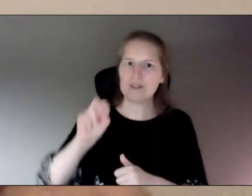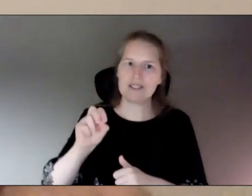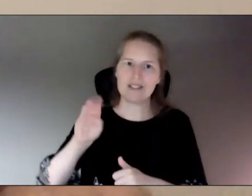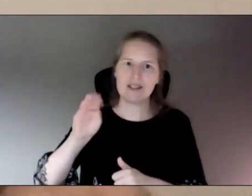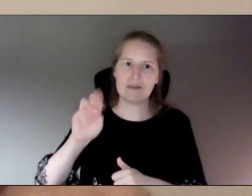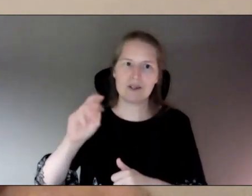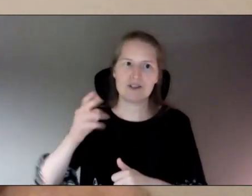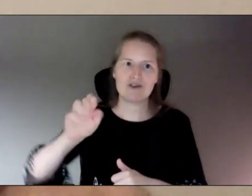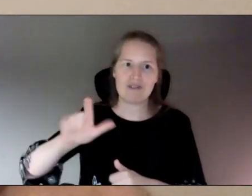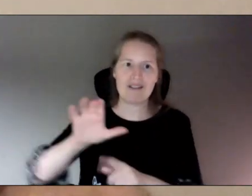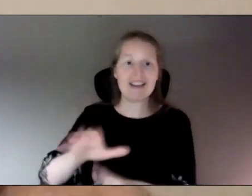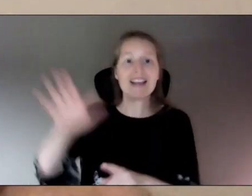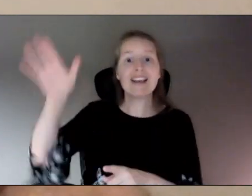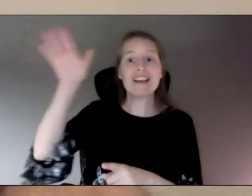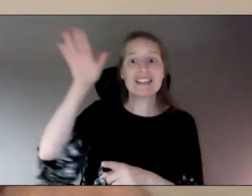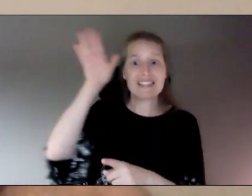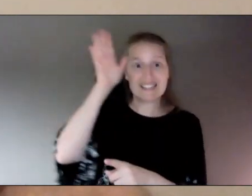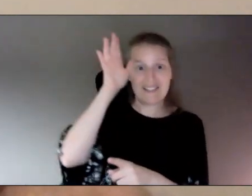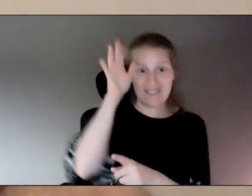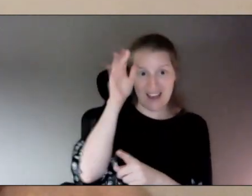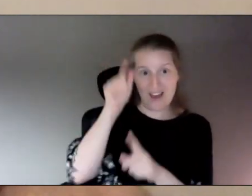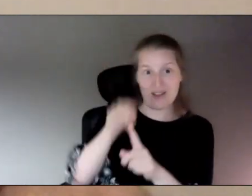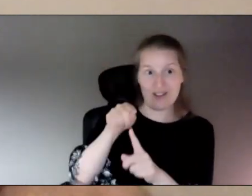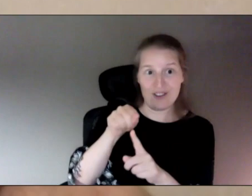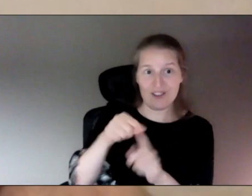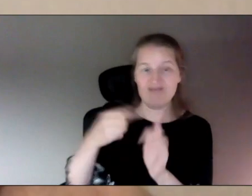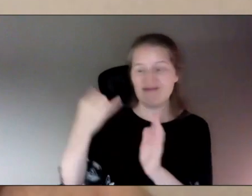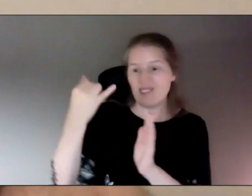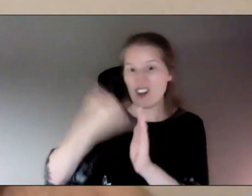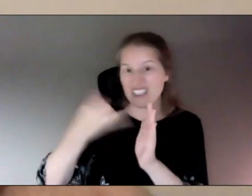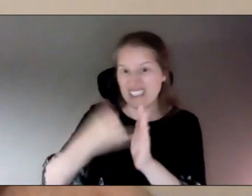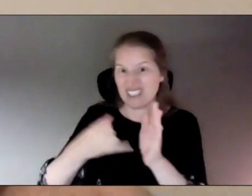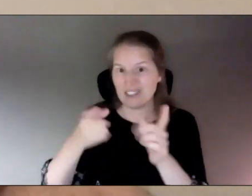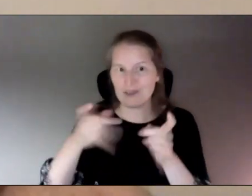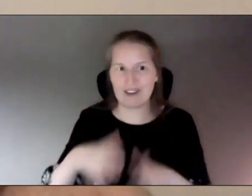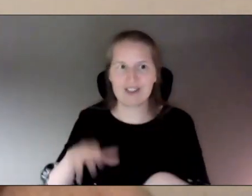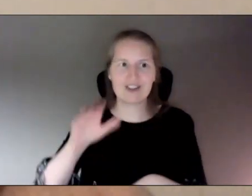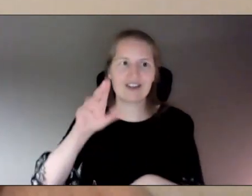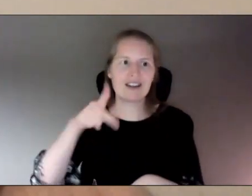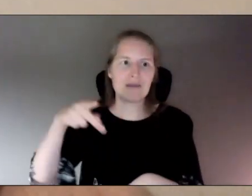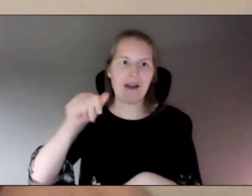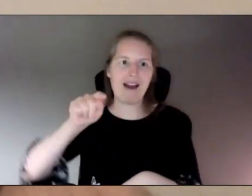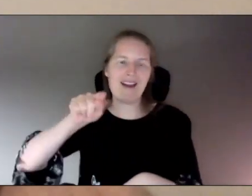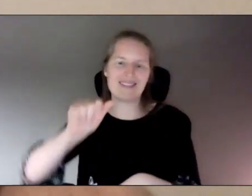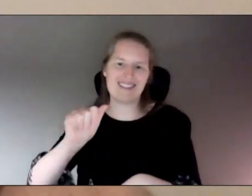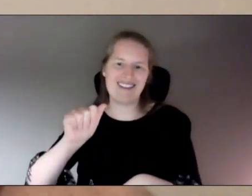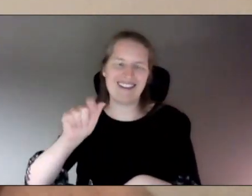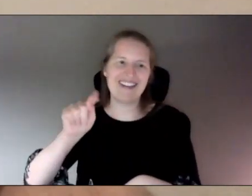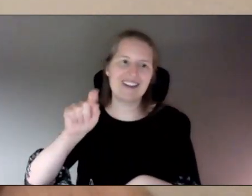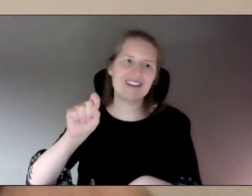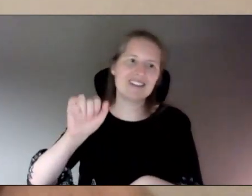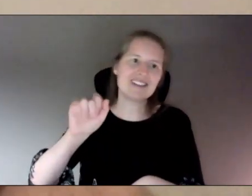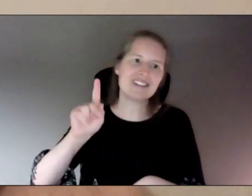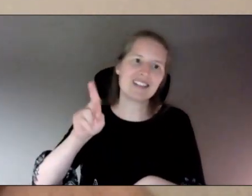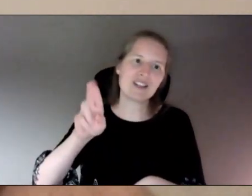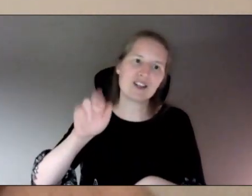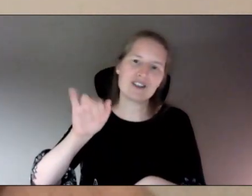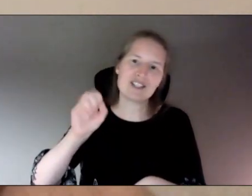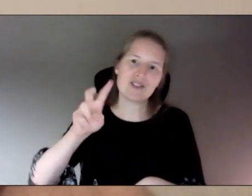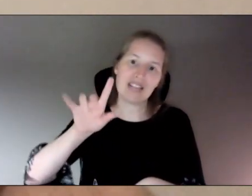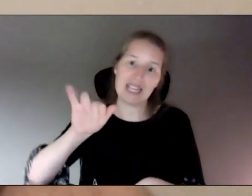artistic director, Pato Sakurashvili, had this to say. They wrote, talent,